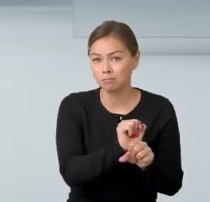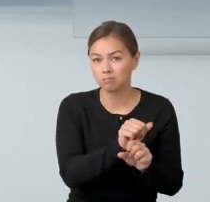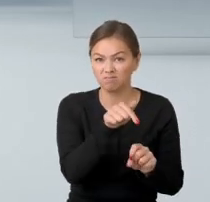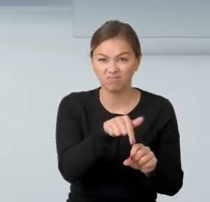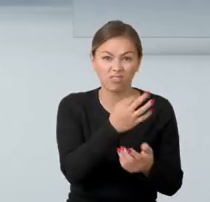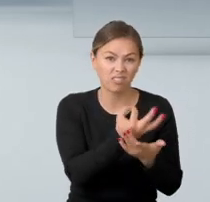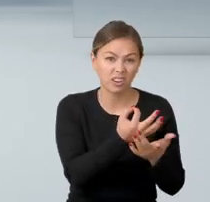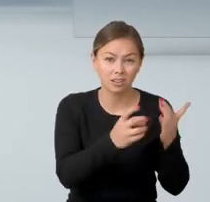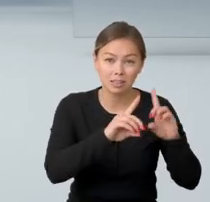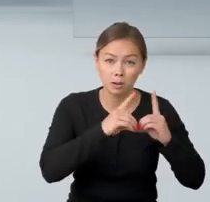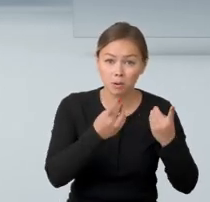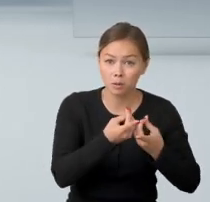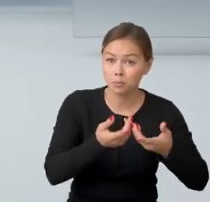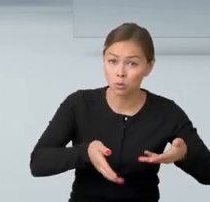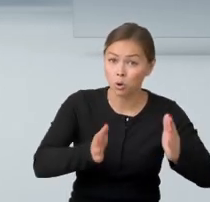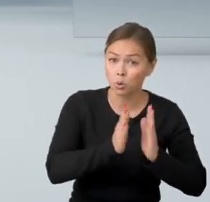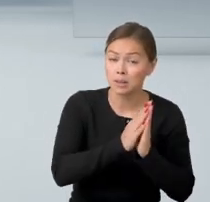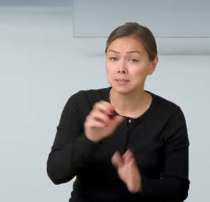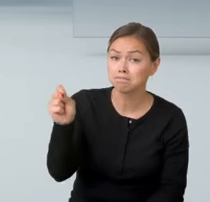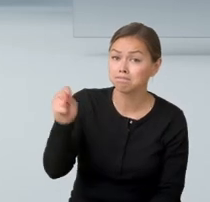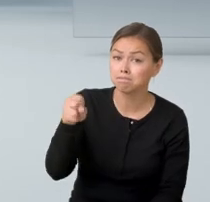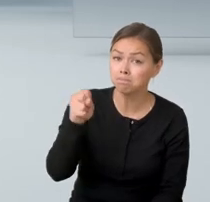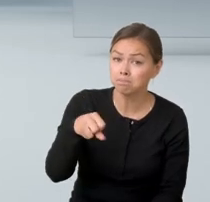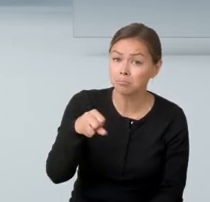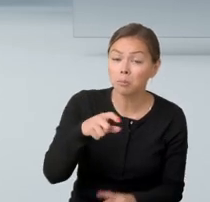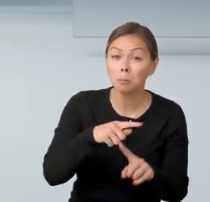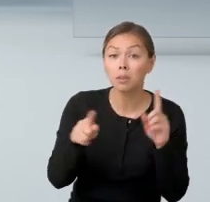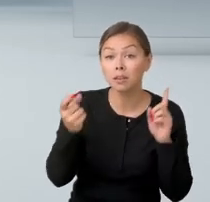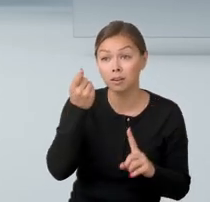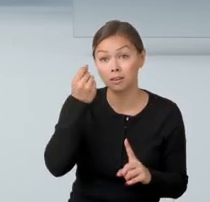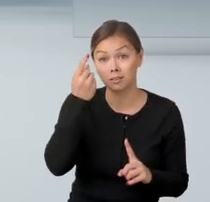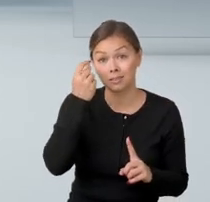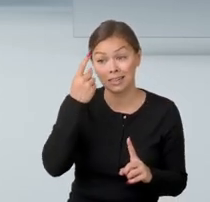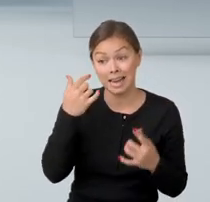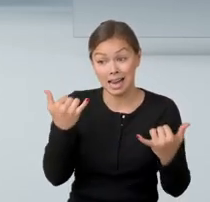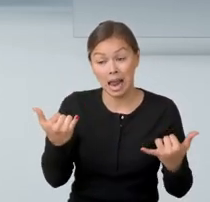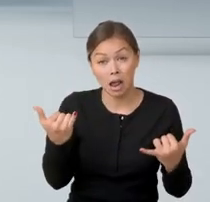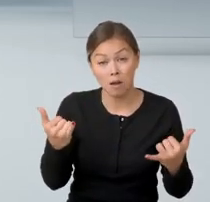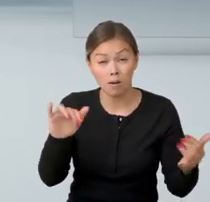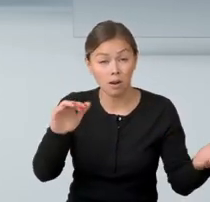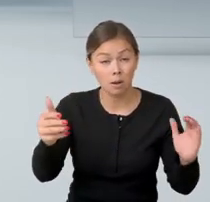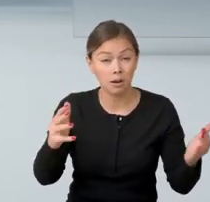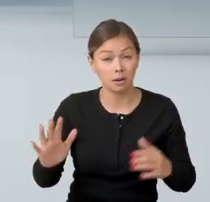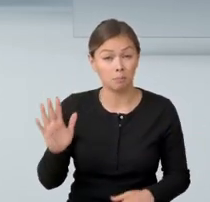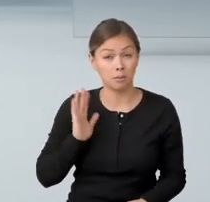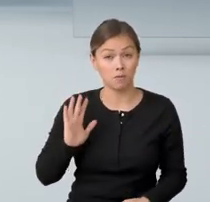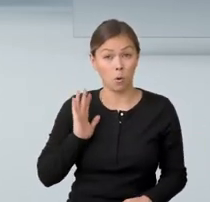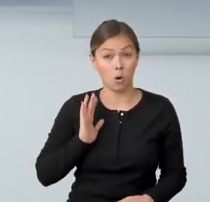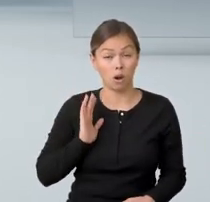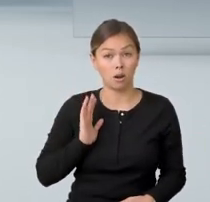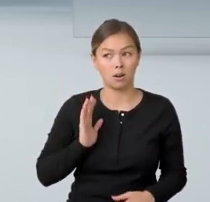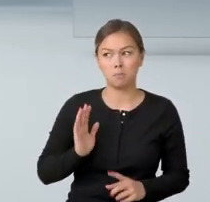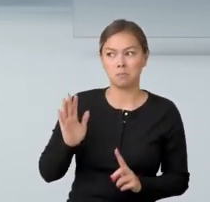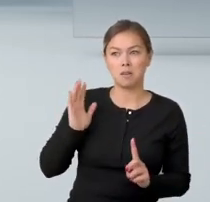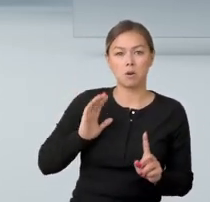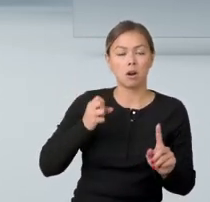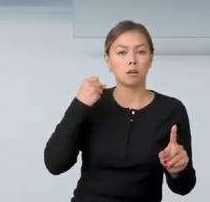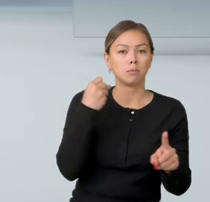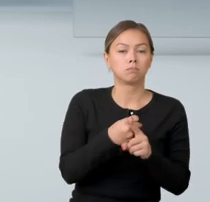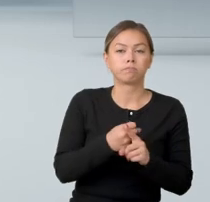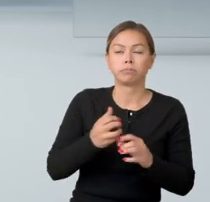they still they are still seven people working on this requests but the difference now is